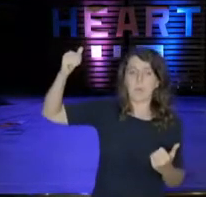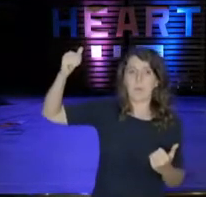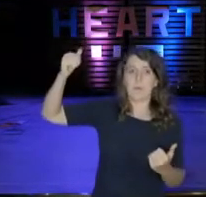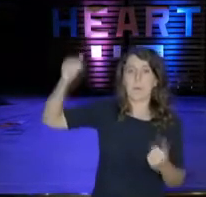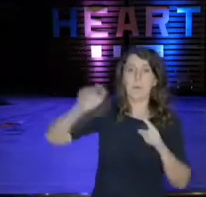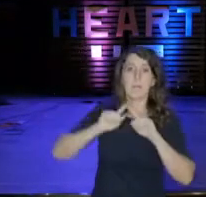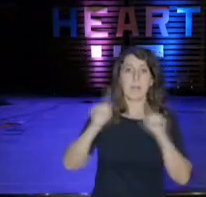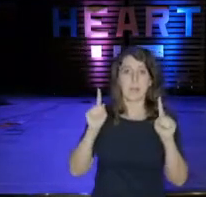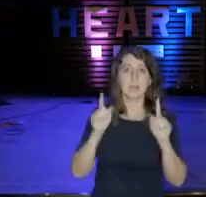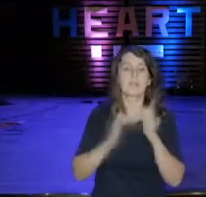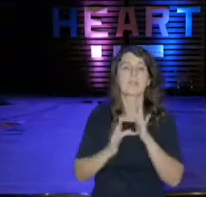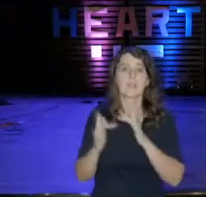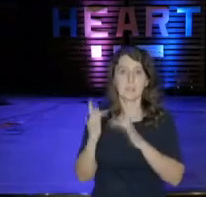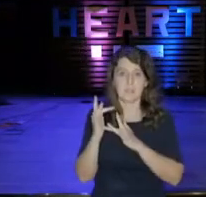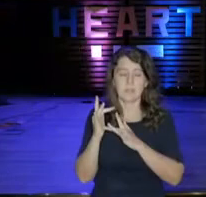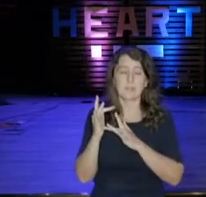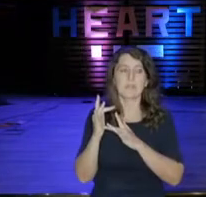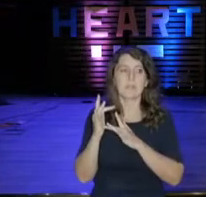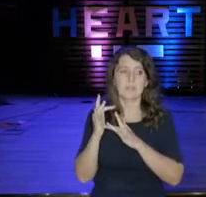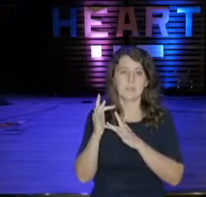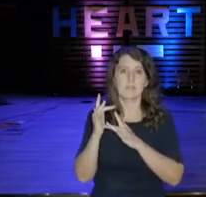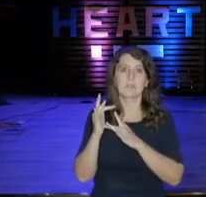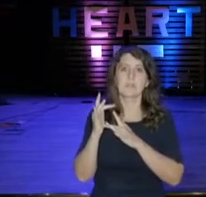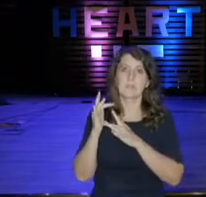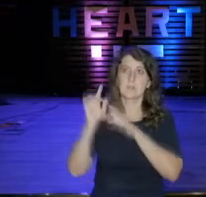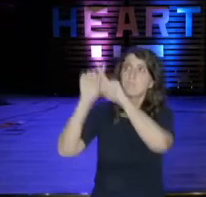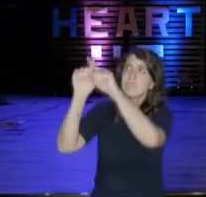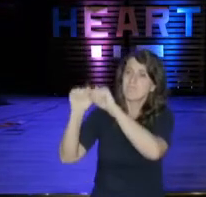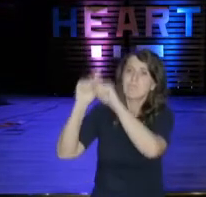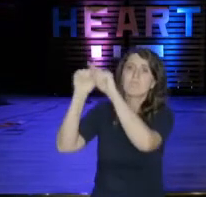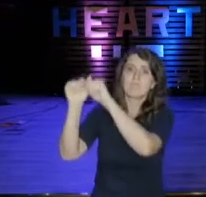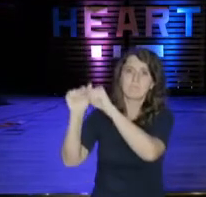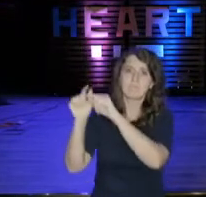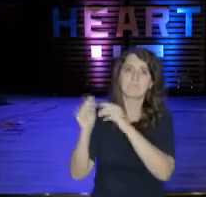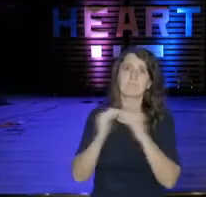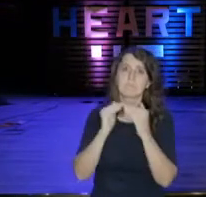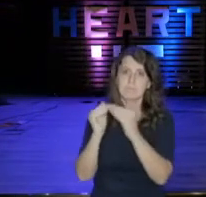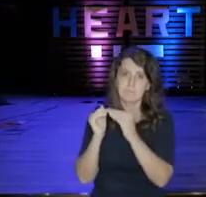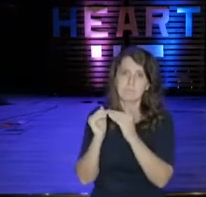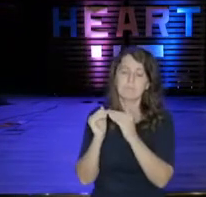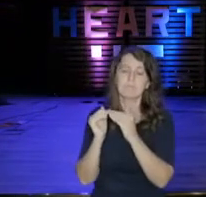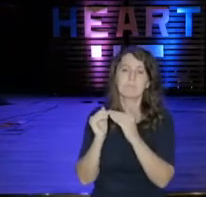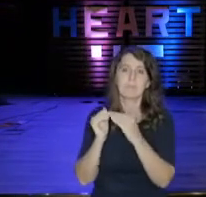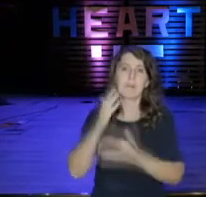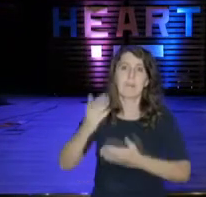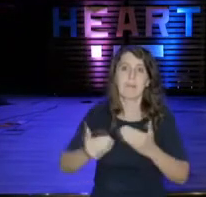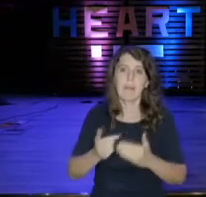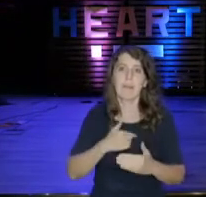Christ, who's faithful and just and kind and gentle,